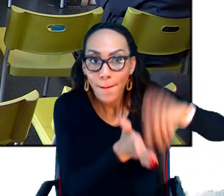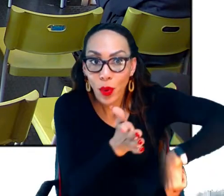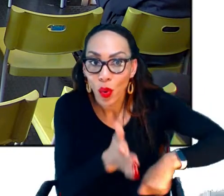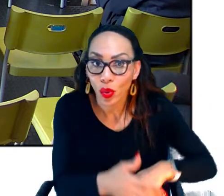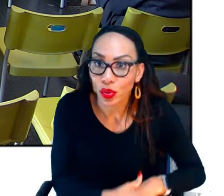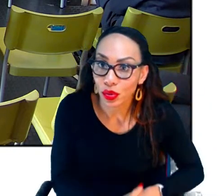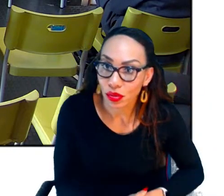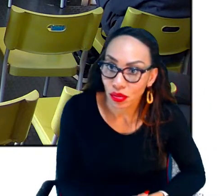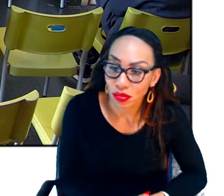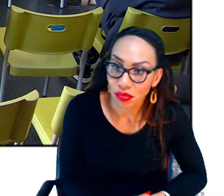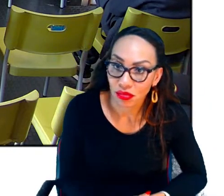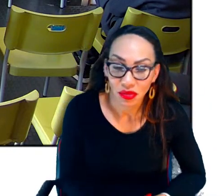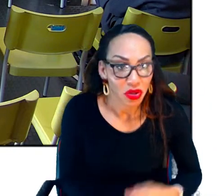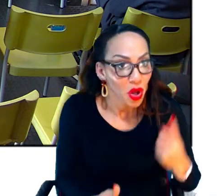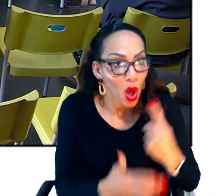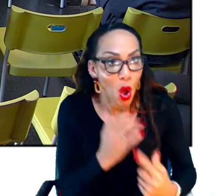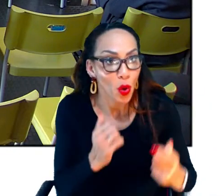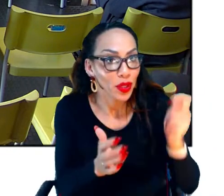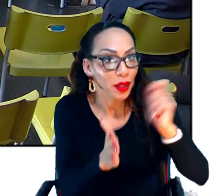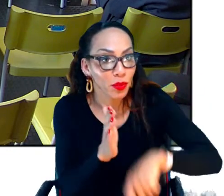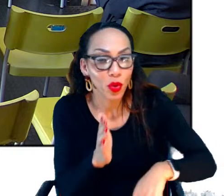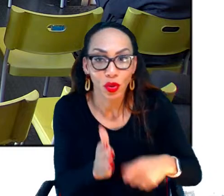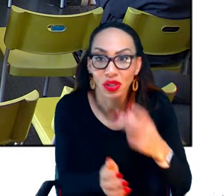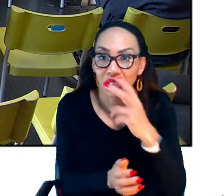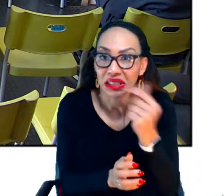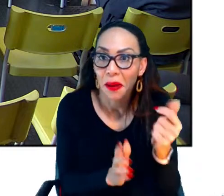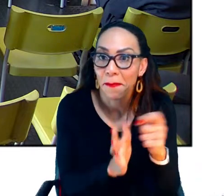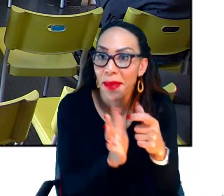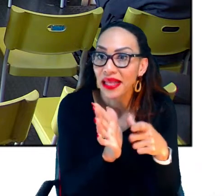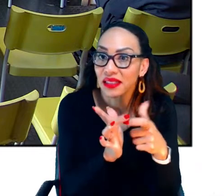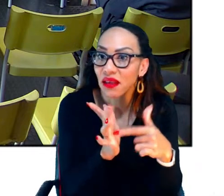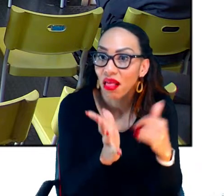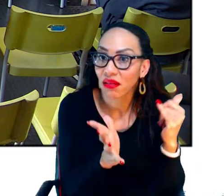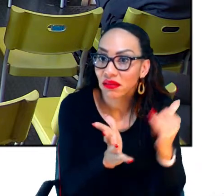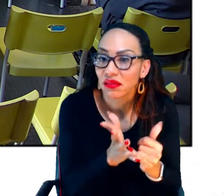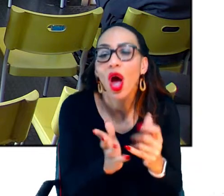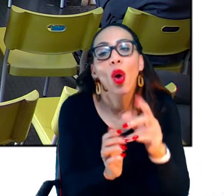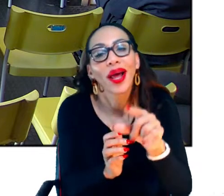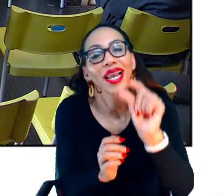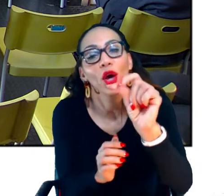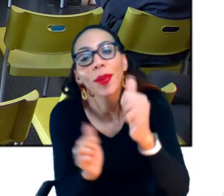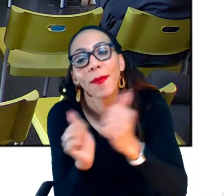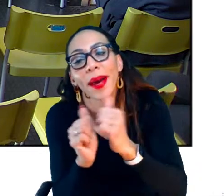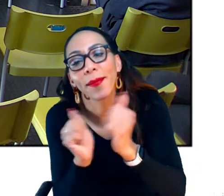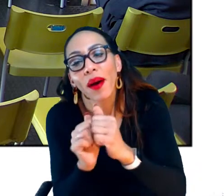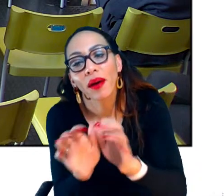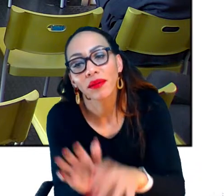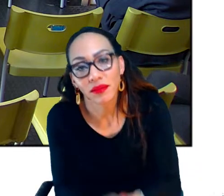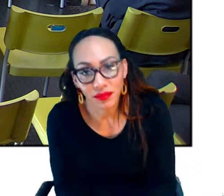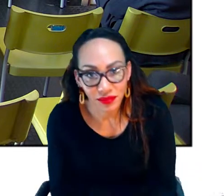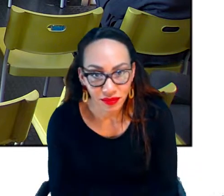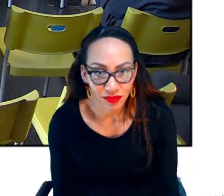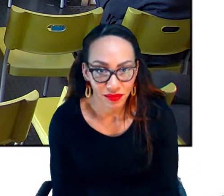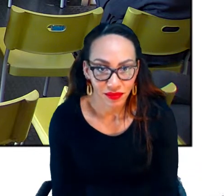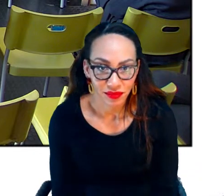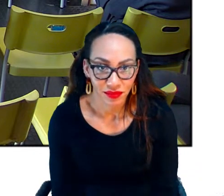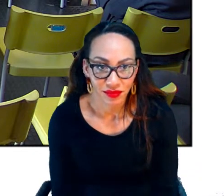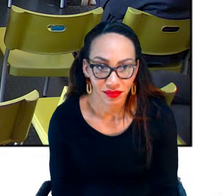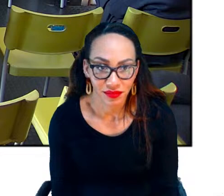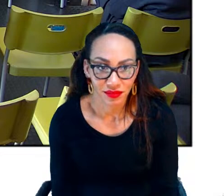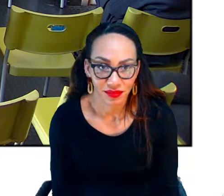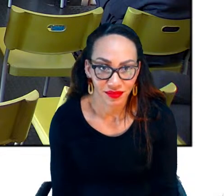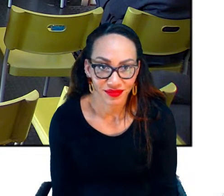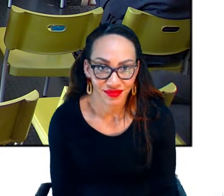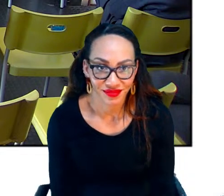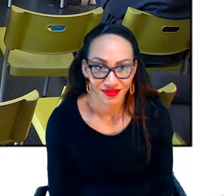pencils, really. Great. Really. Thank and you. Paper. Well, I guess also maybe other people are wondering if you're going to be doing any